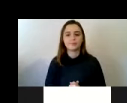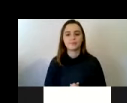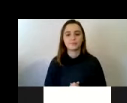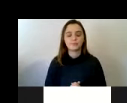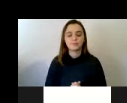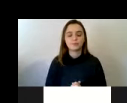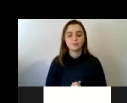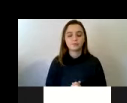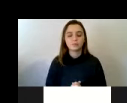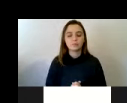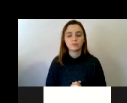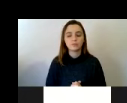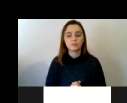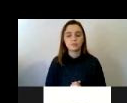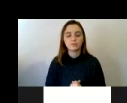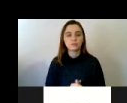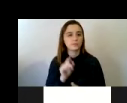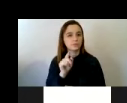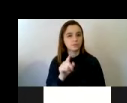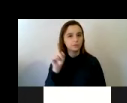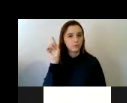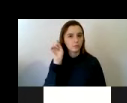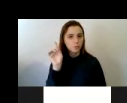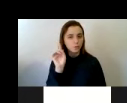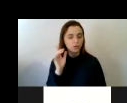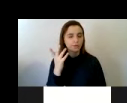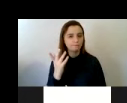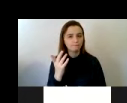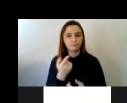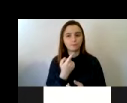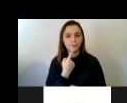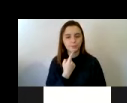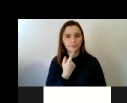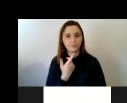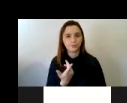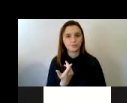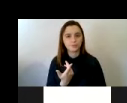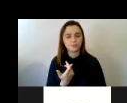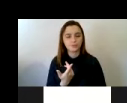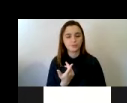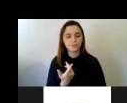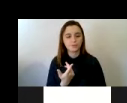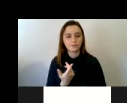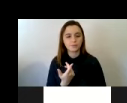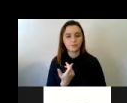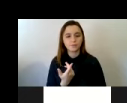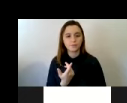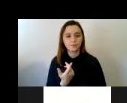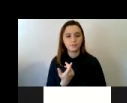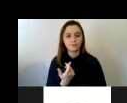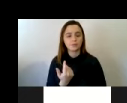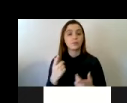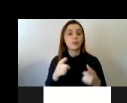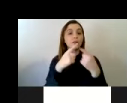And it is very important to understand that to this